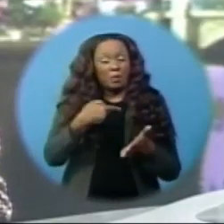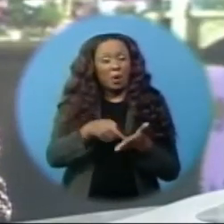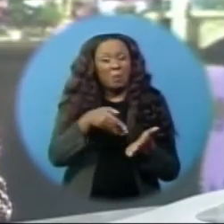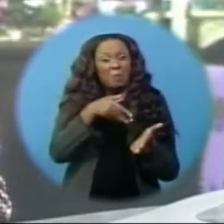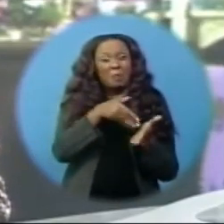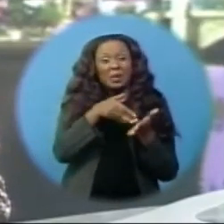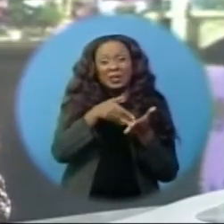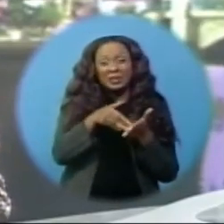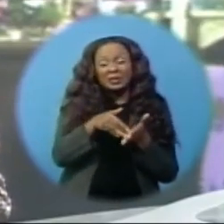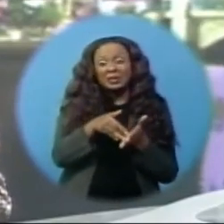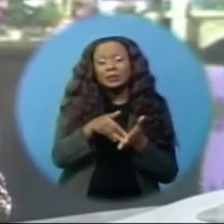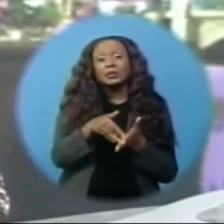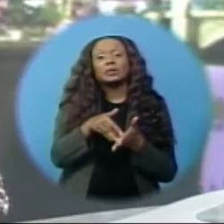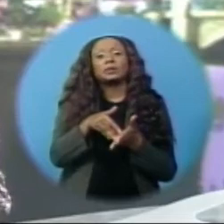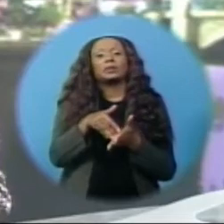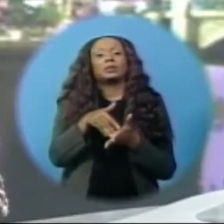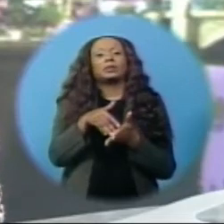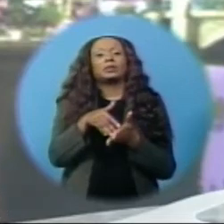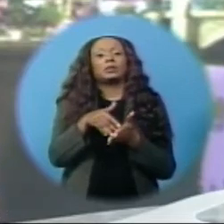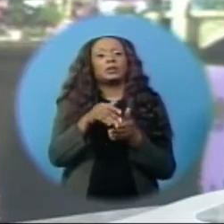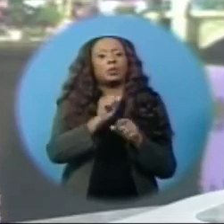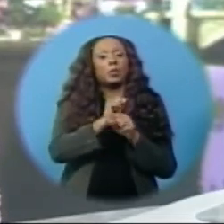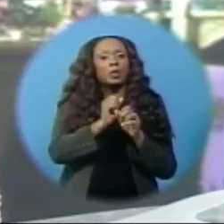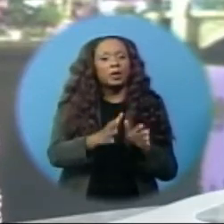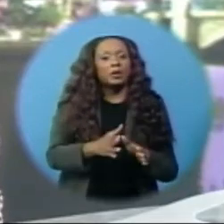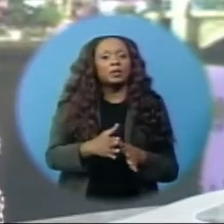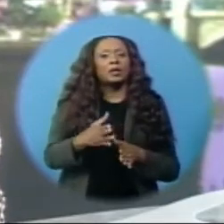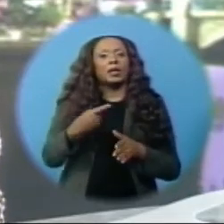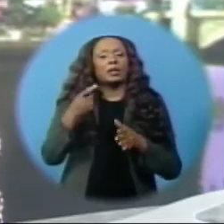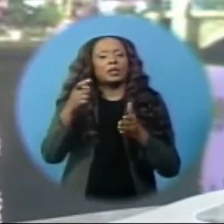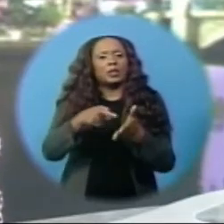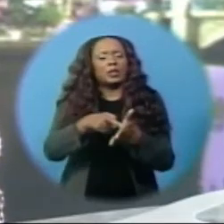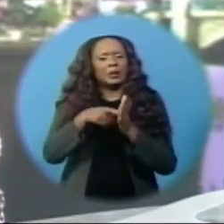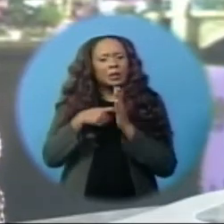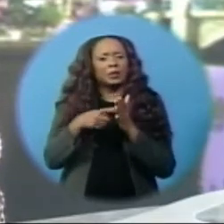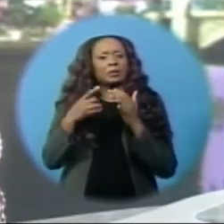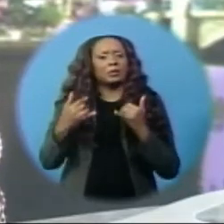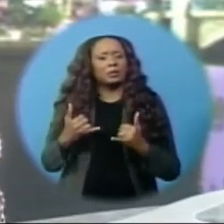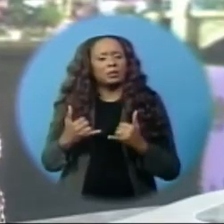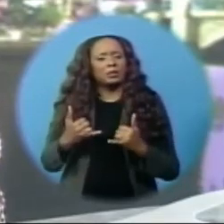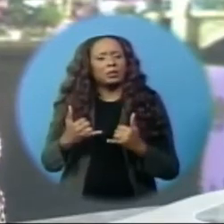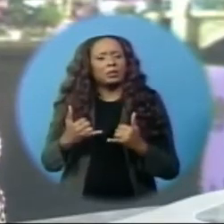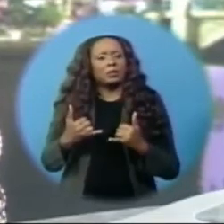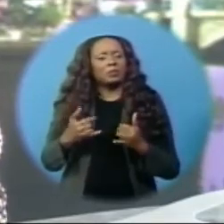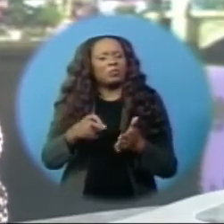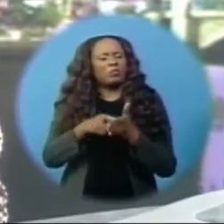already paid millions to public workers and the current demands are unreasonable.